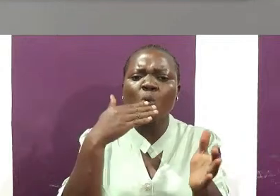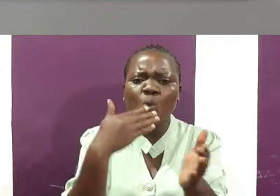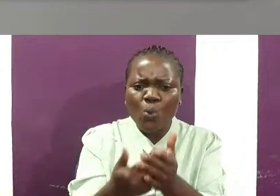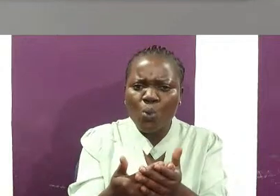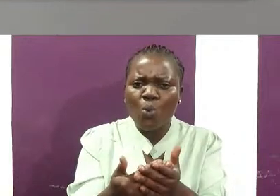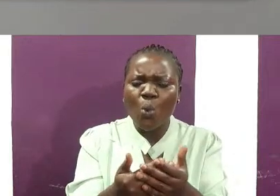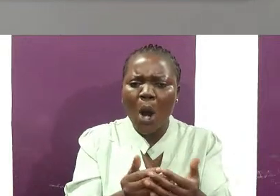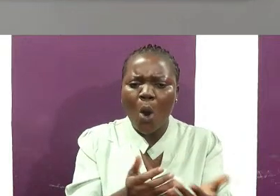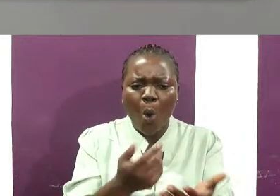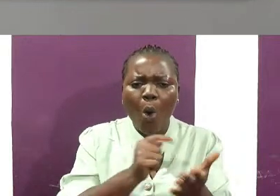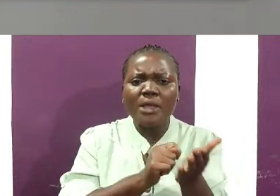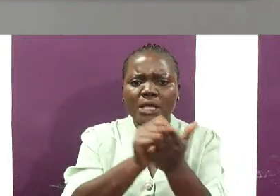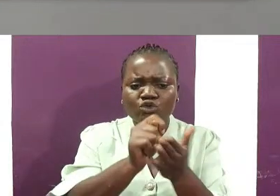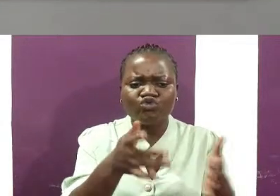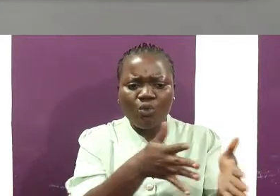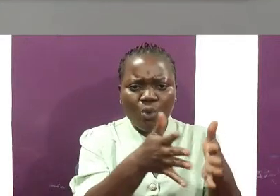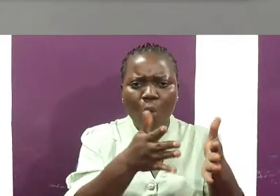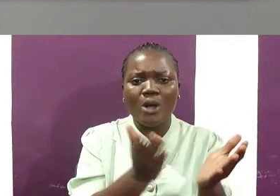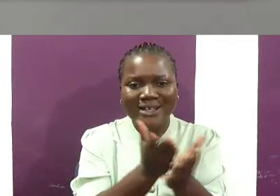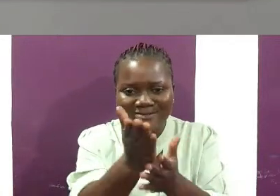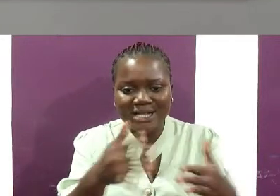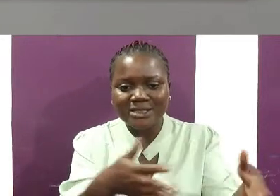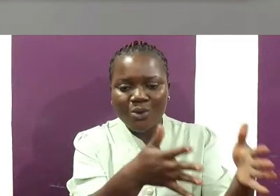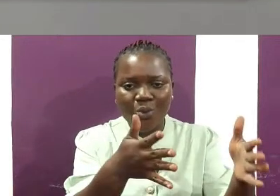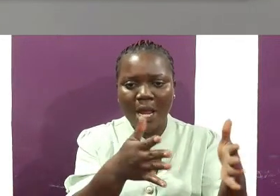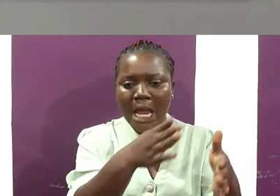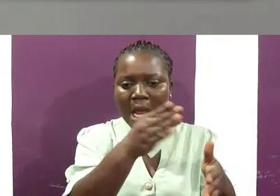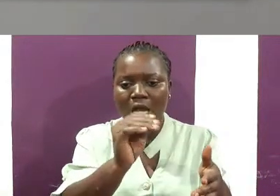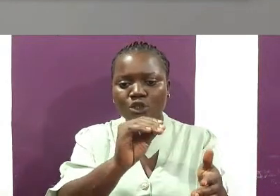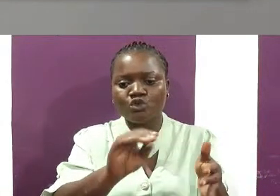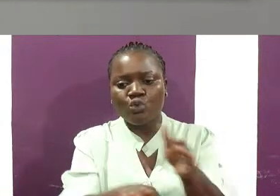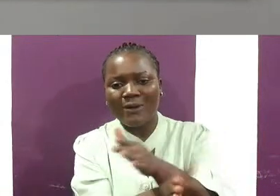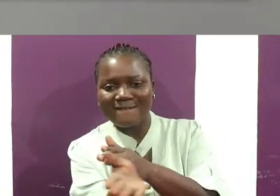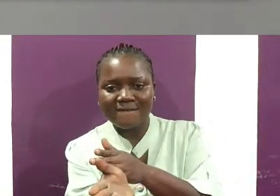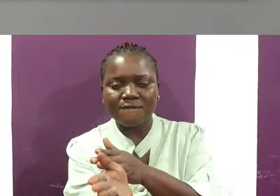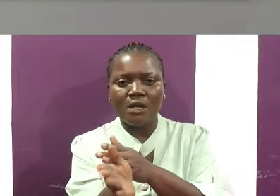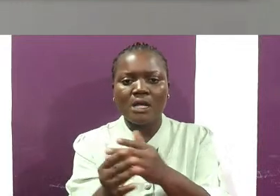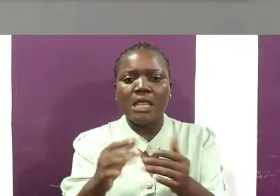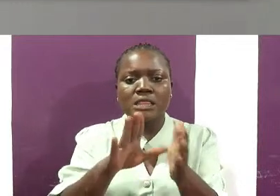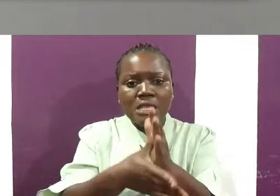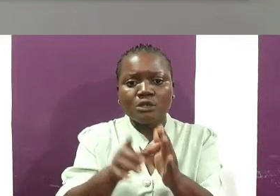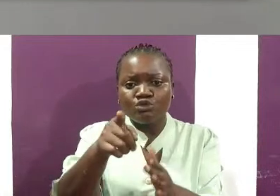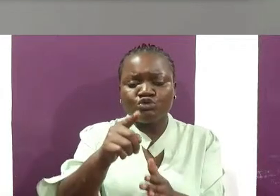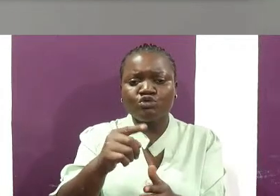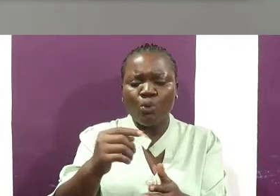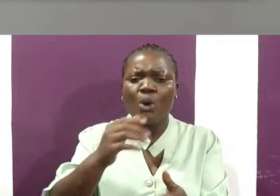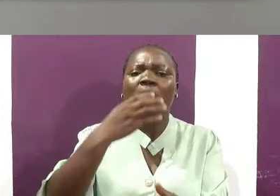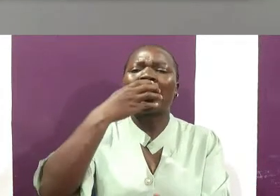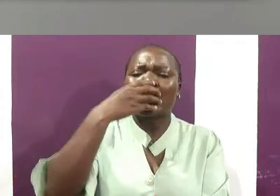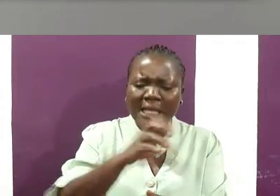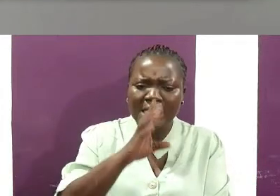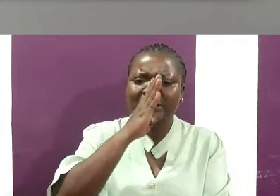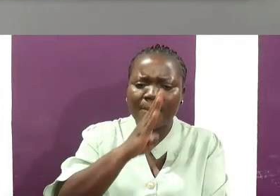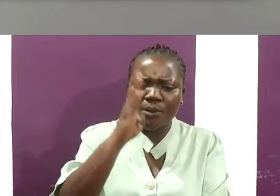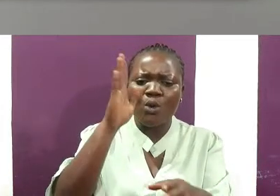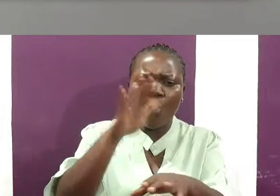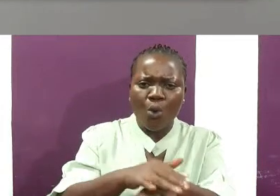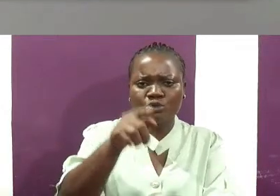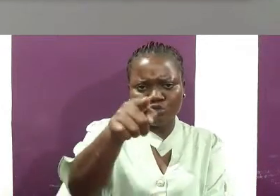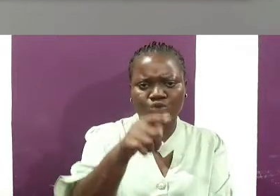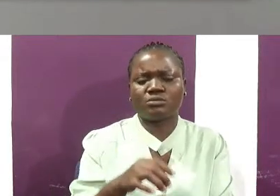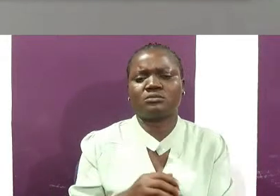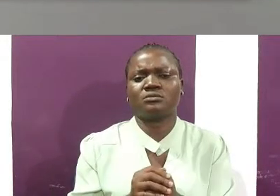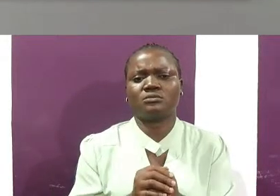yena and no me and count, Edia and Obato. We've already stated that there is only one gospel, and when you study the rest of the